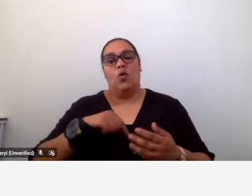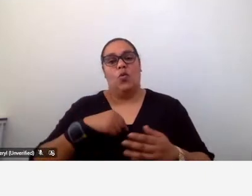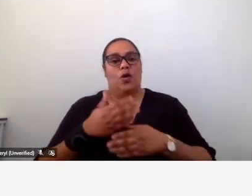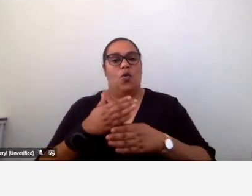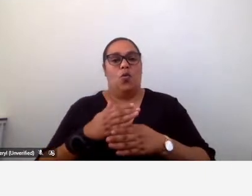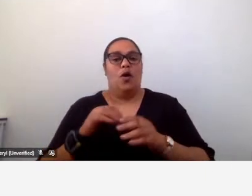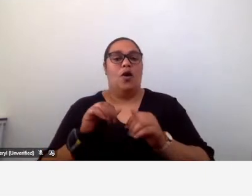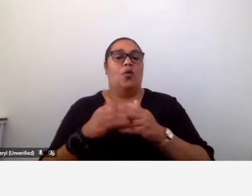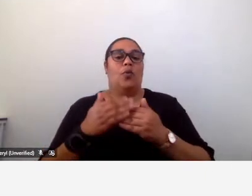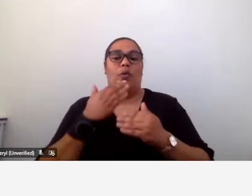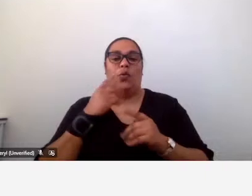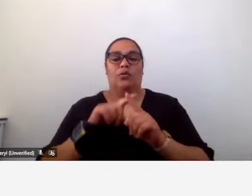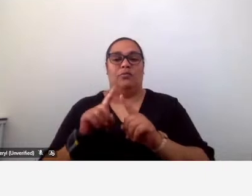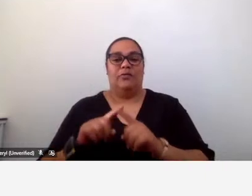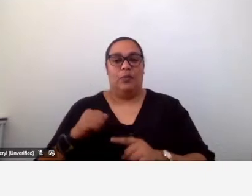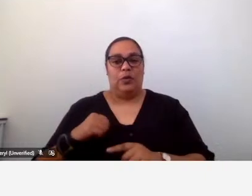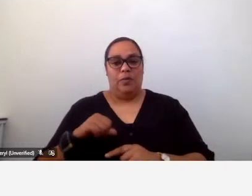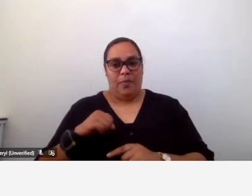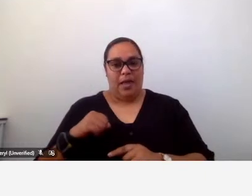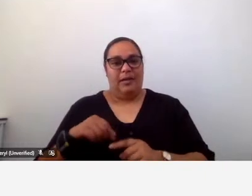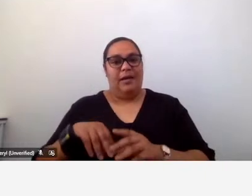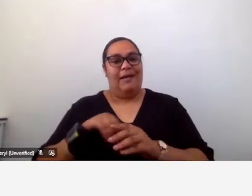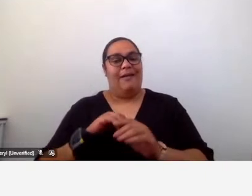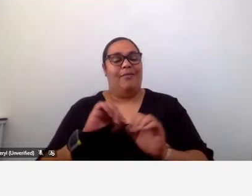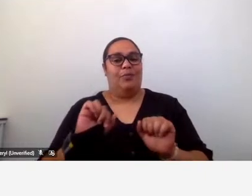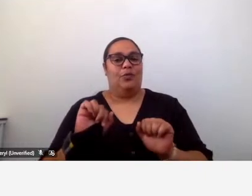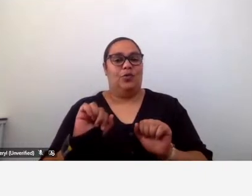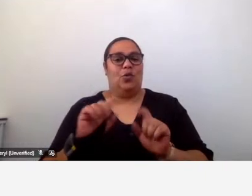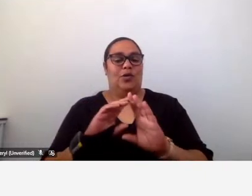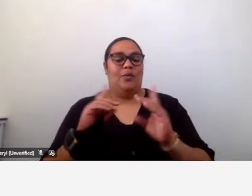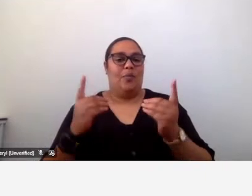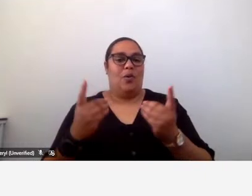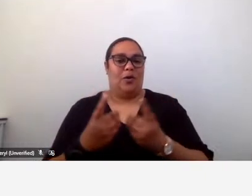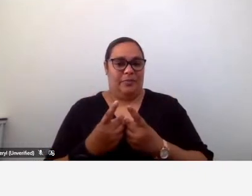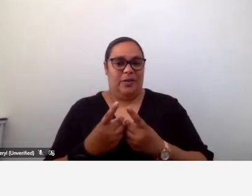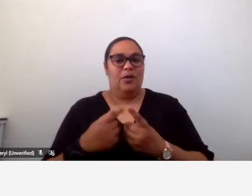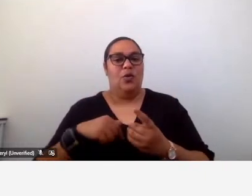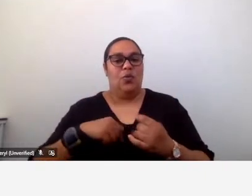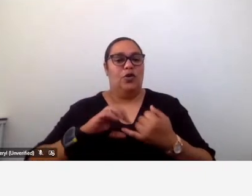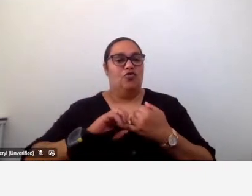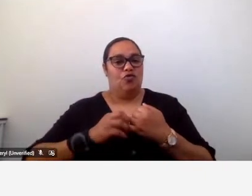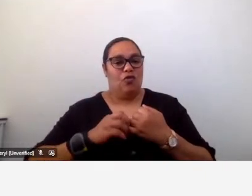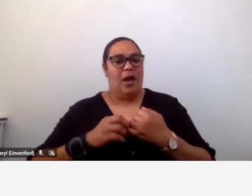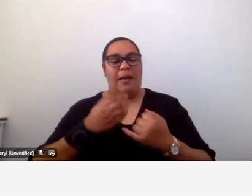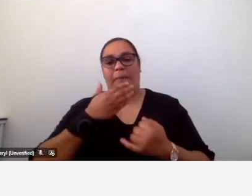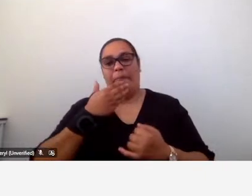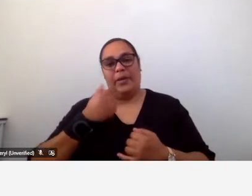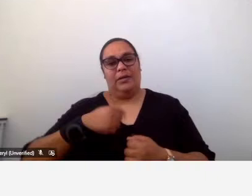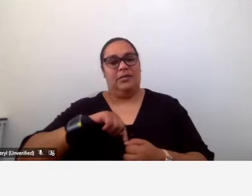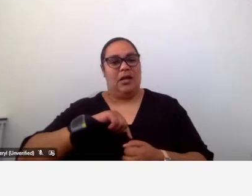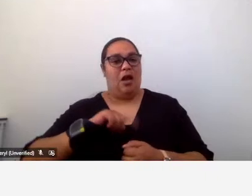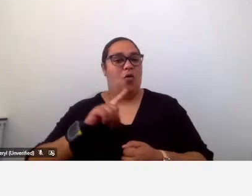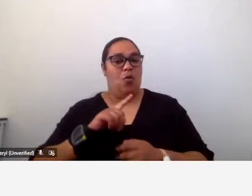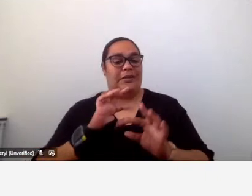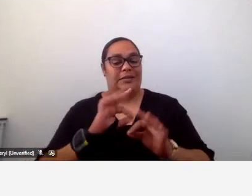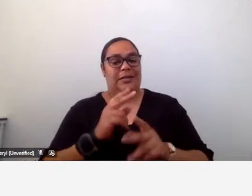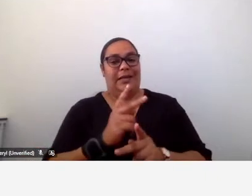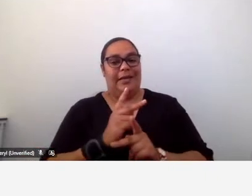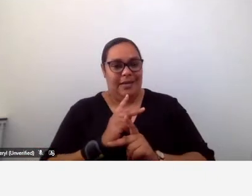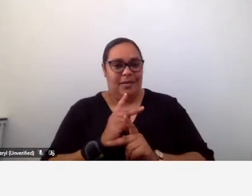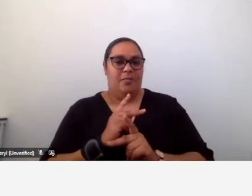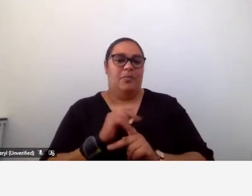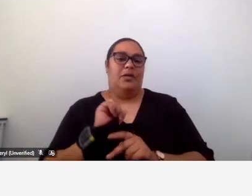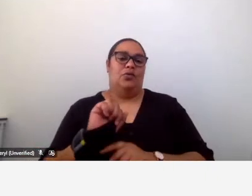with municipalities in regard to the department, we try at all best to keep